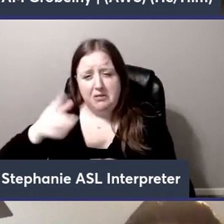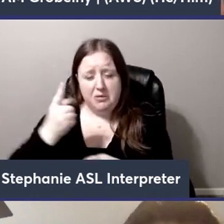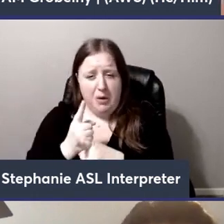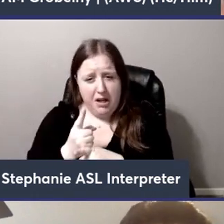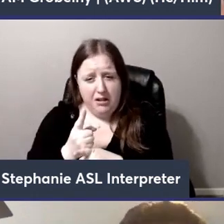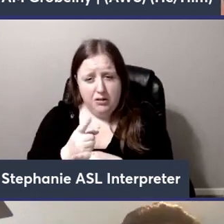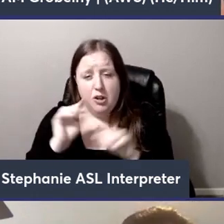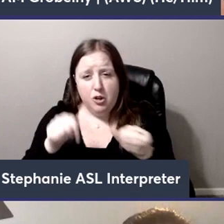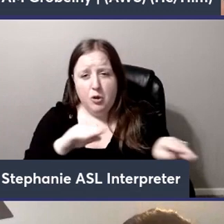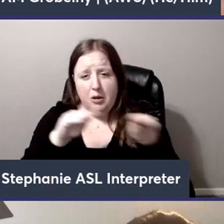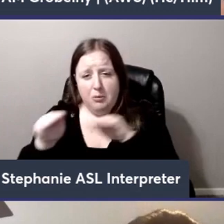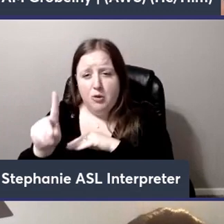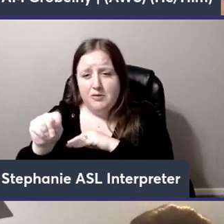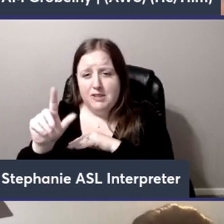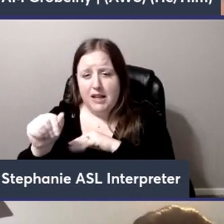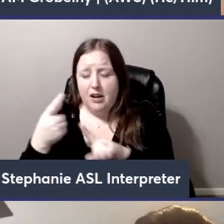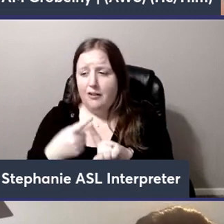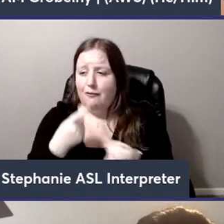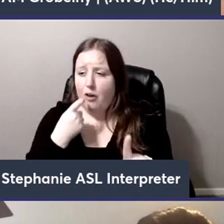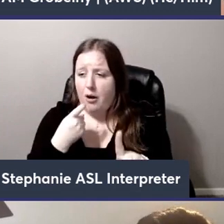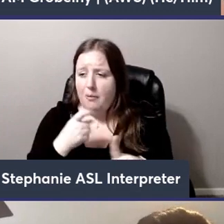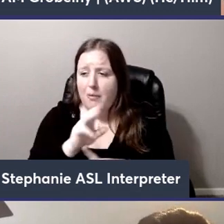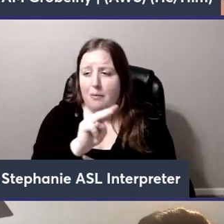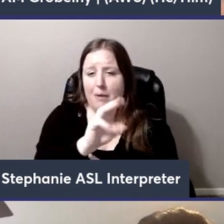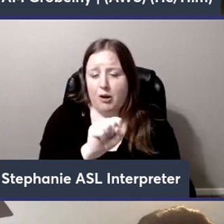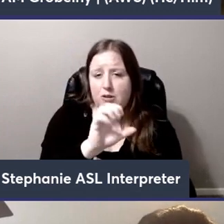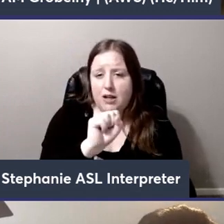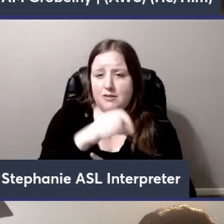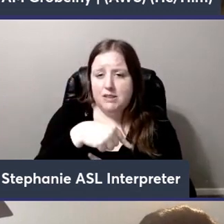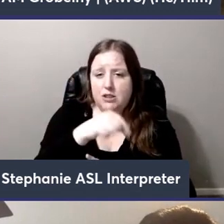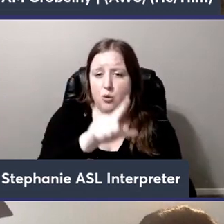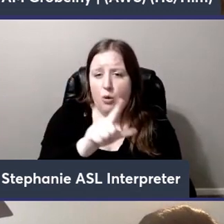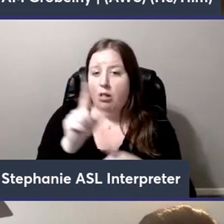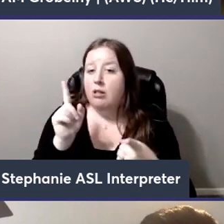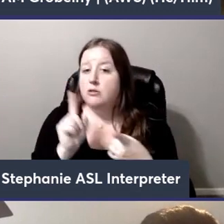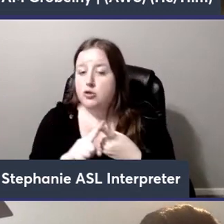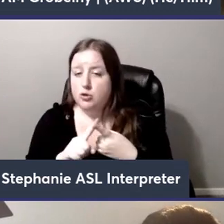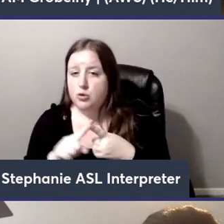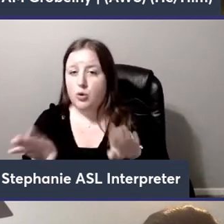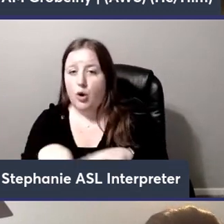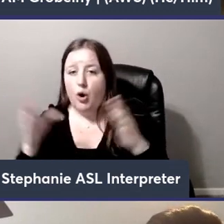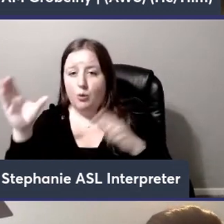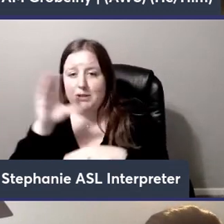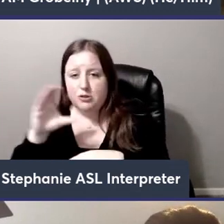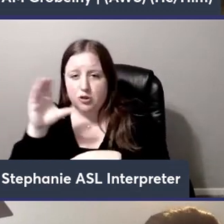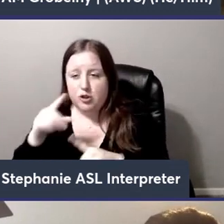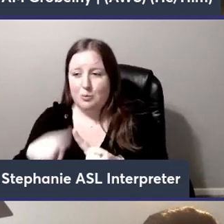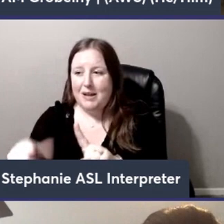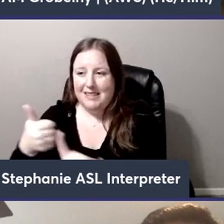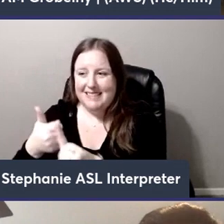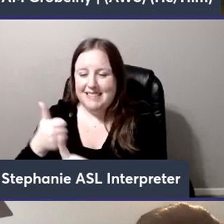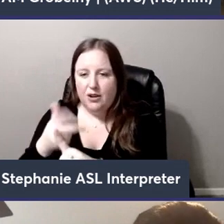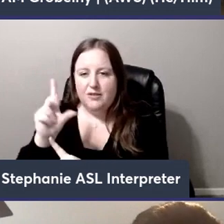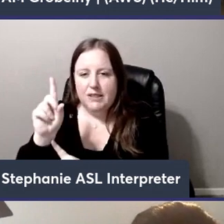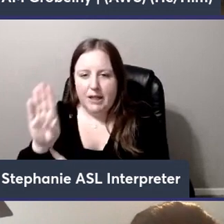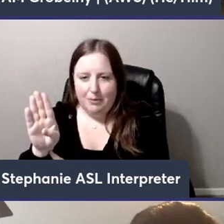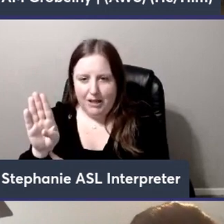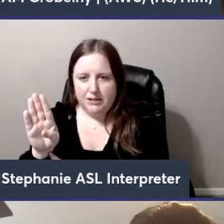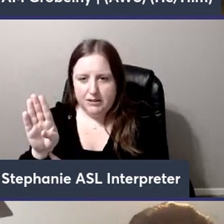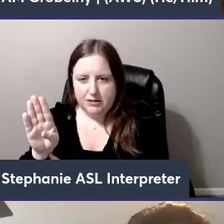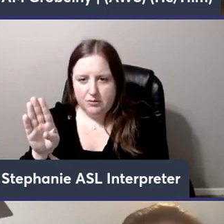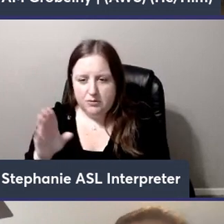You can move data from a Microsoft SQL database but OpenSearch is a database itself and needs the data